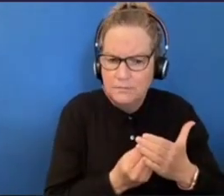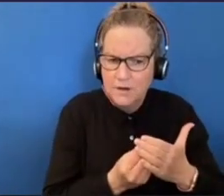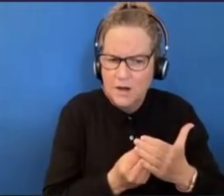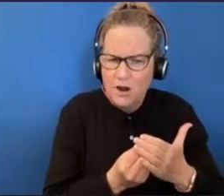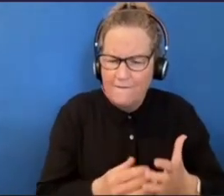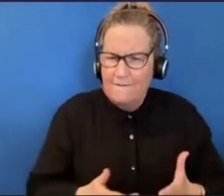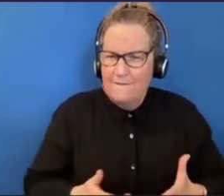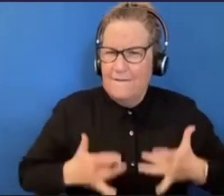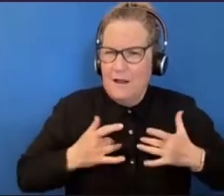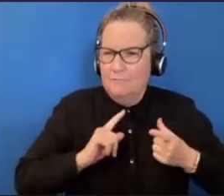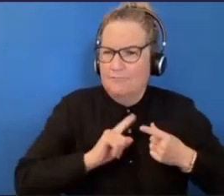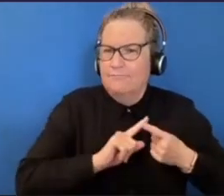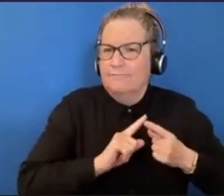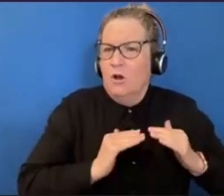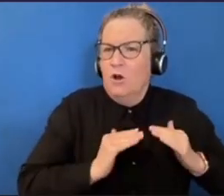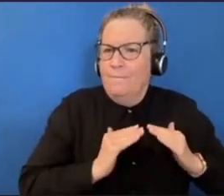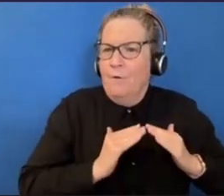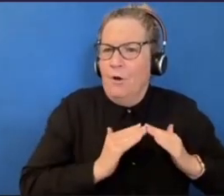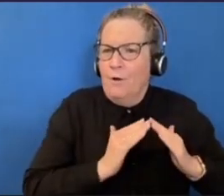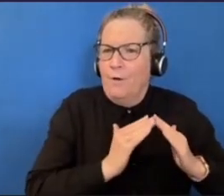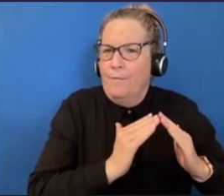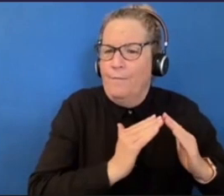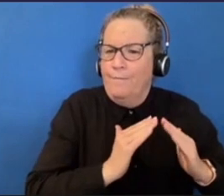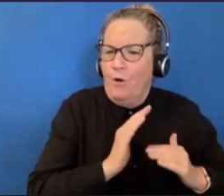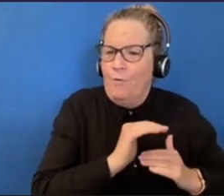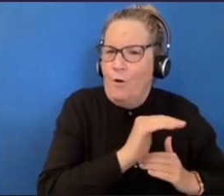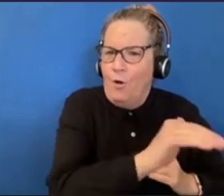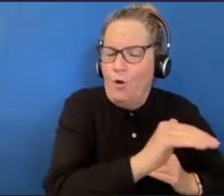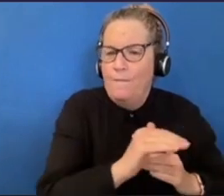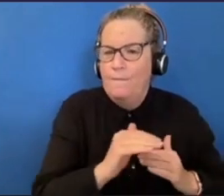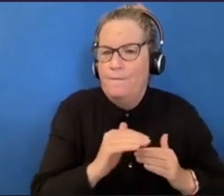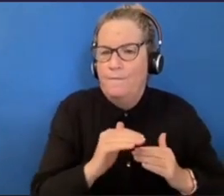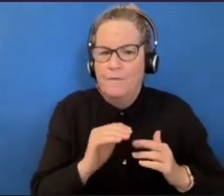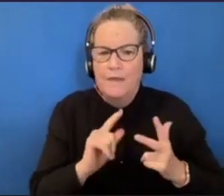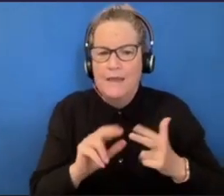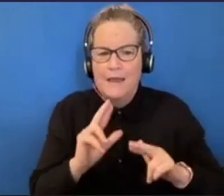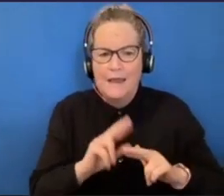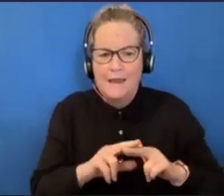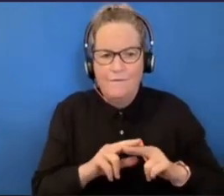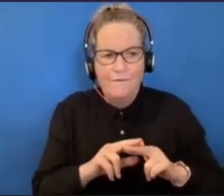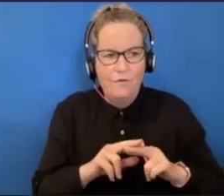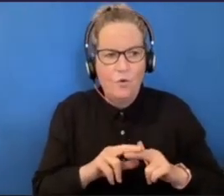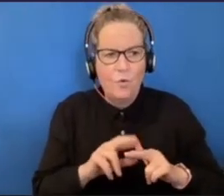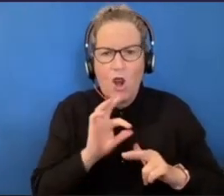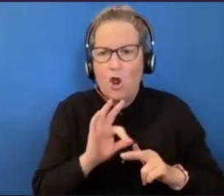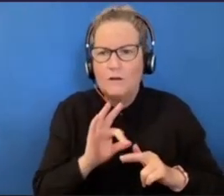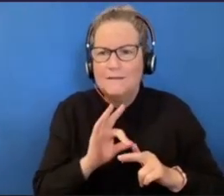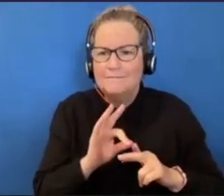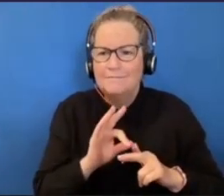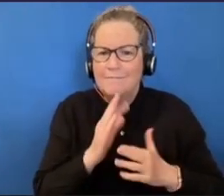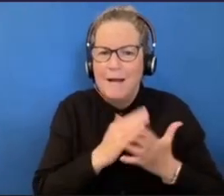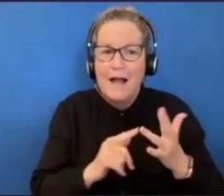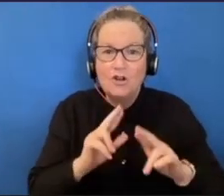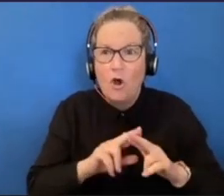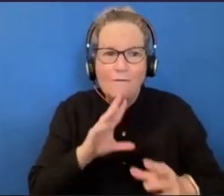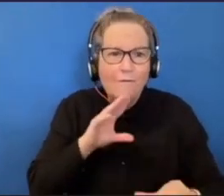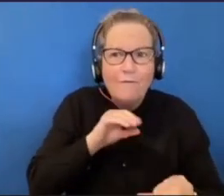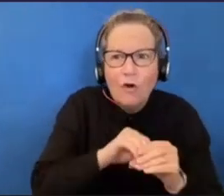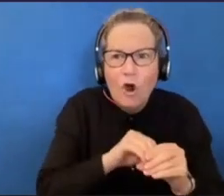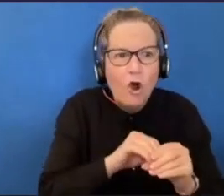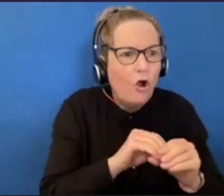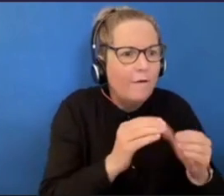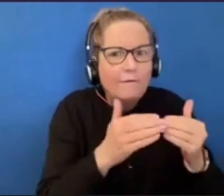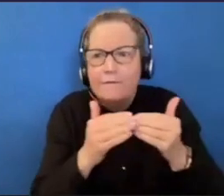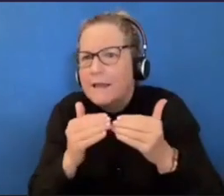of home. So if you're not working at home, if you're not part of making home, then it's very possible that the